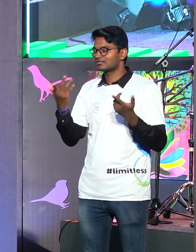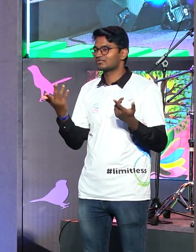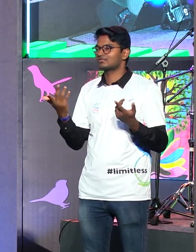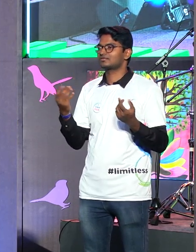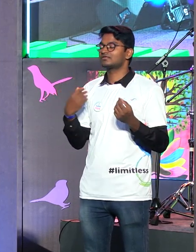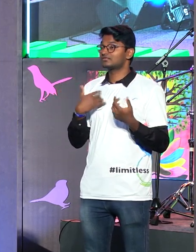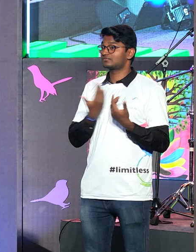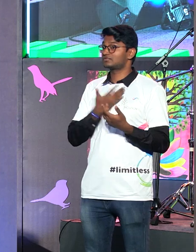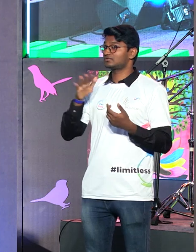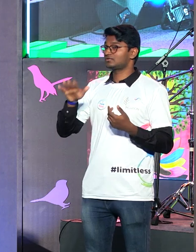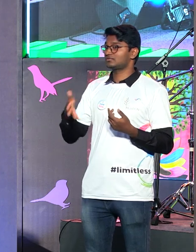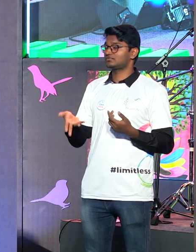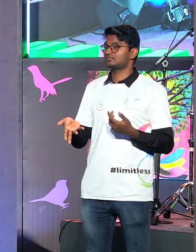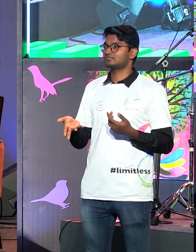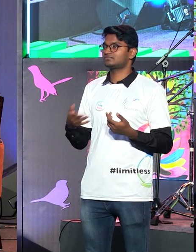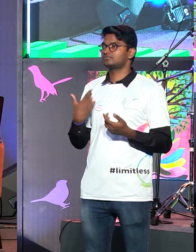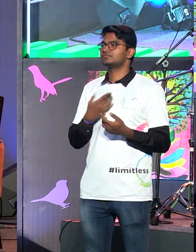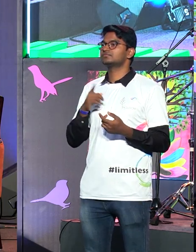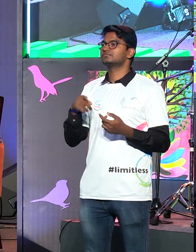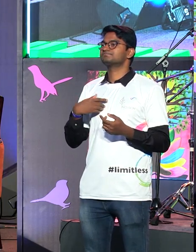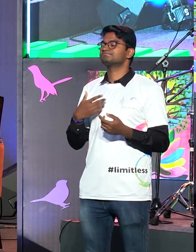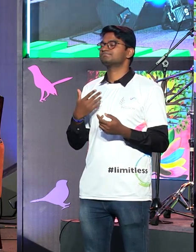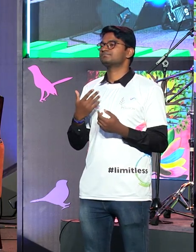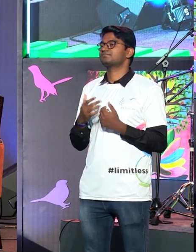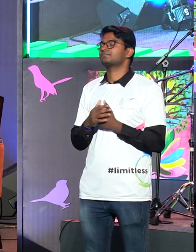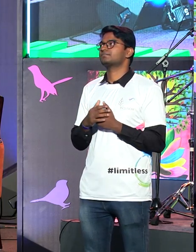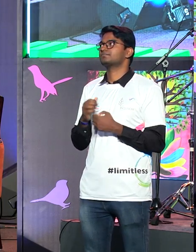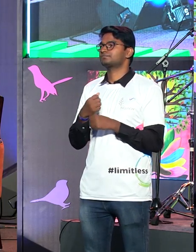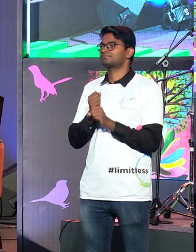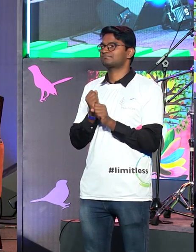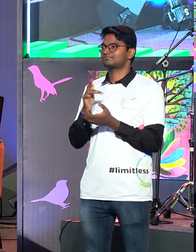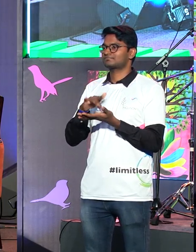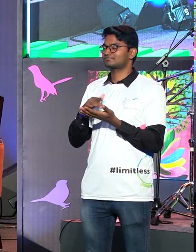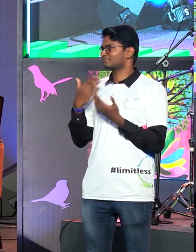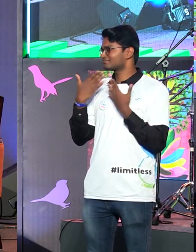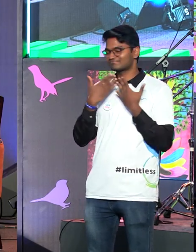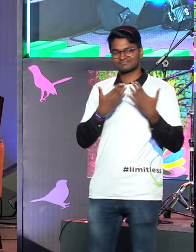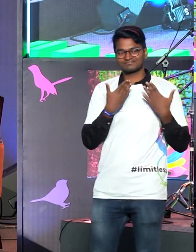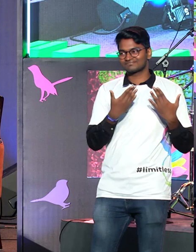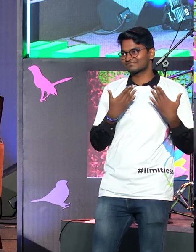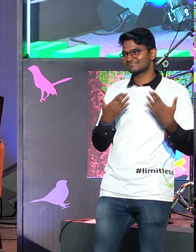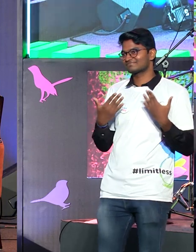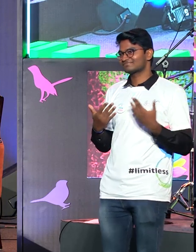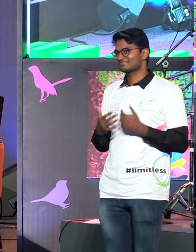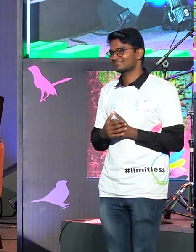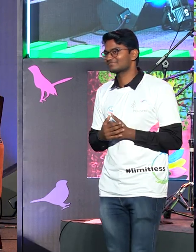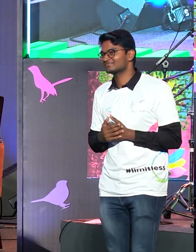we are going to make a place for ourselves. Fantastic. Lovely. What a beautiful message.